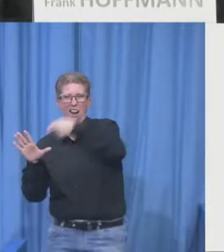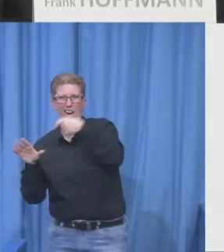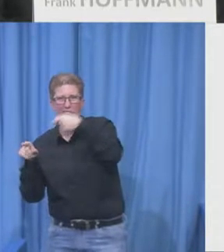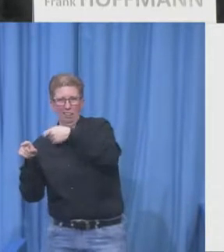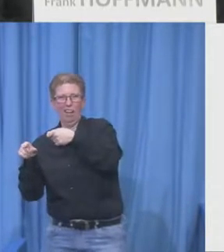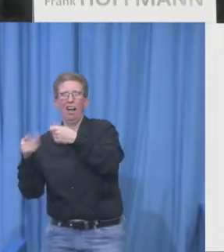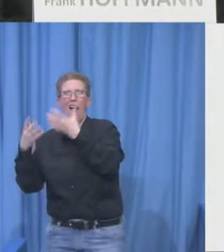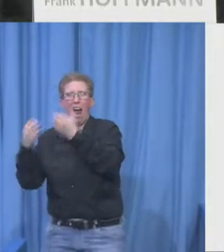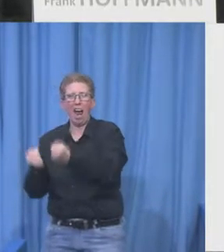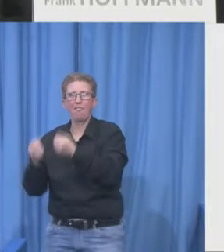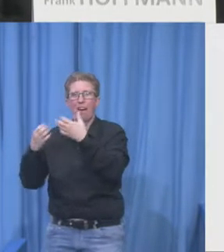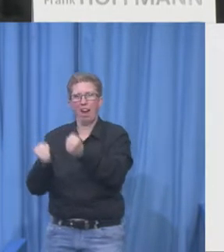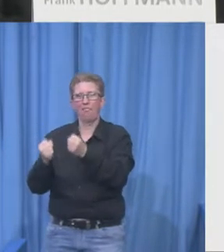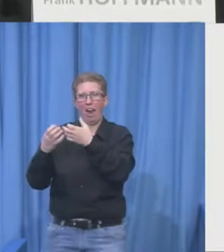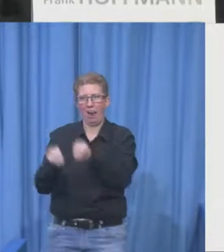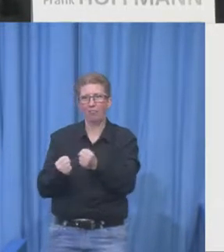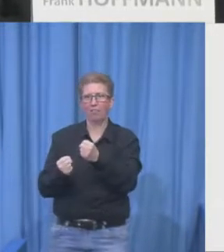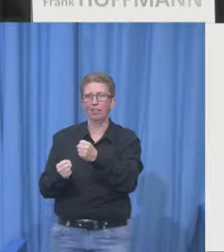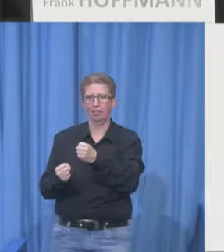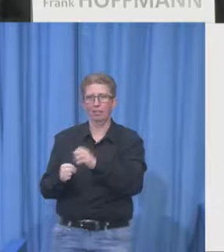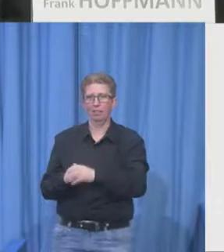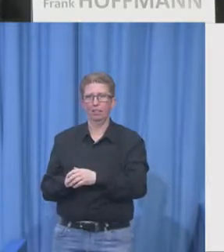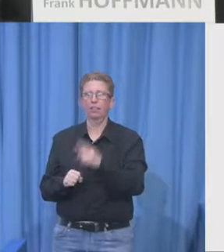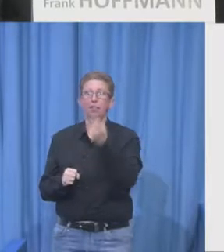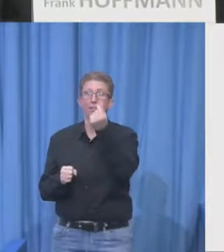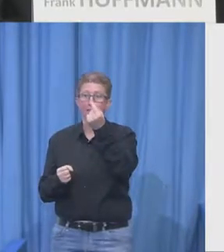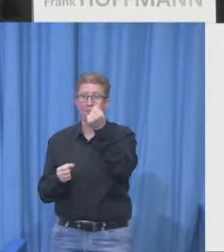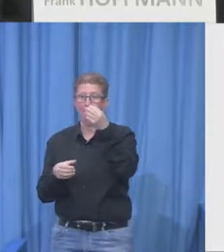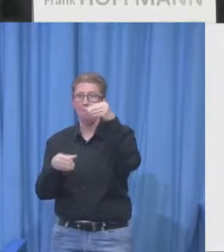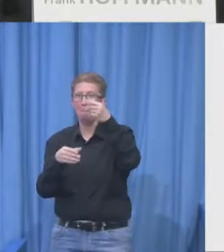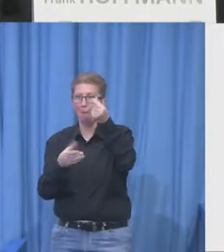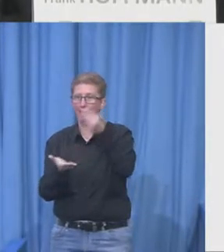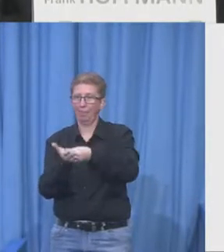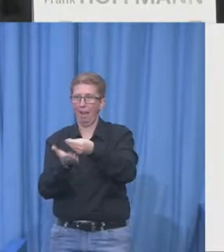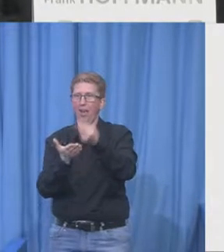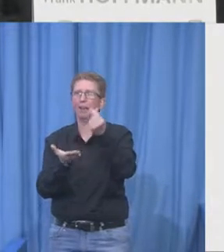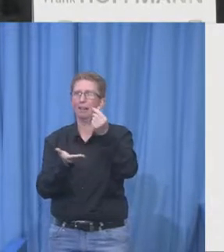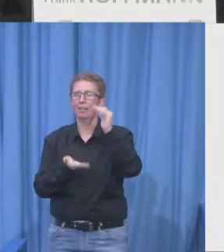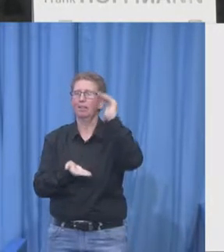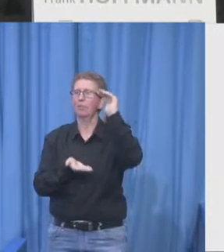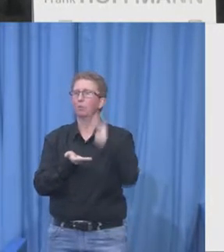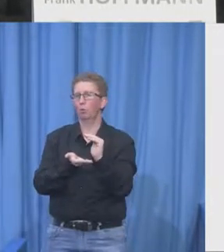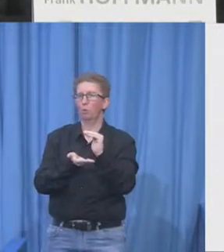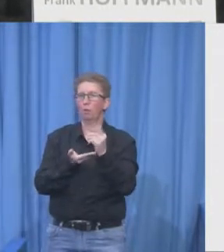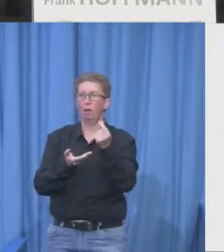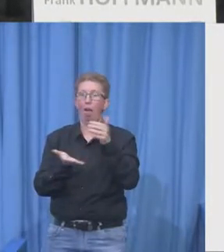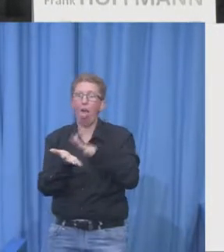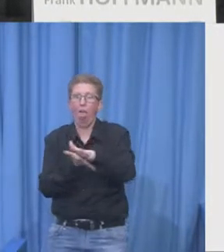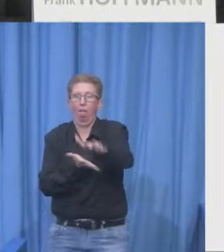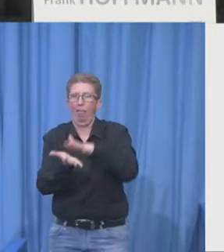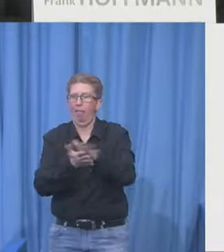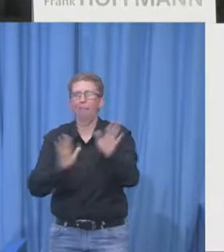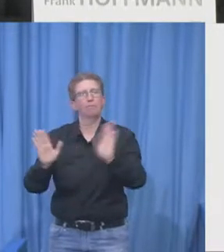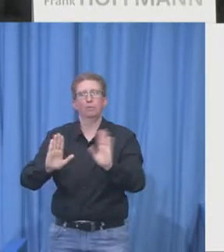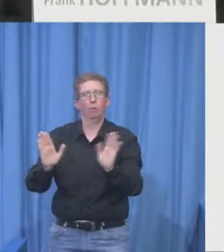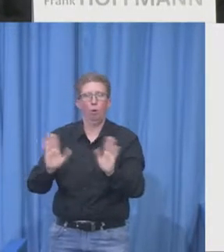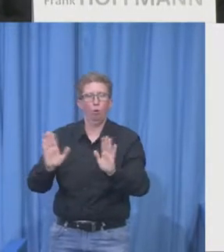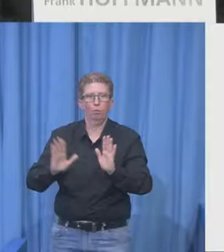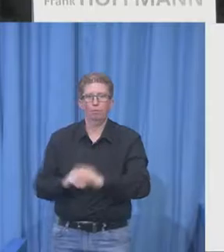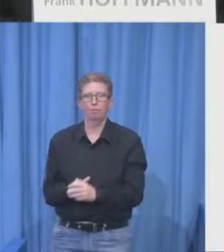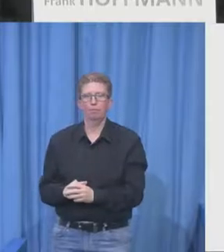And there's another very important aspect of the model. I think Anna will later on